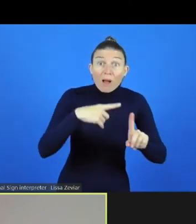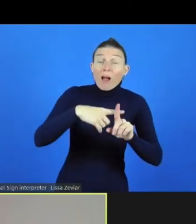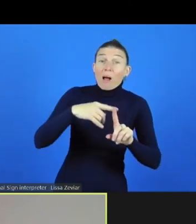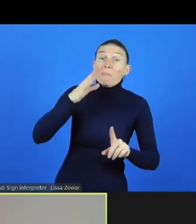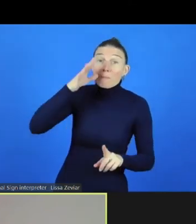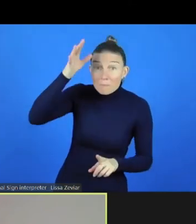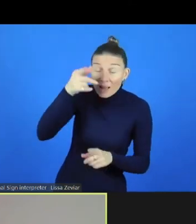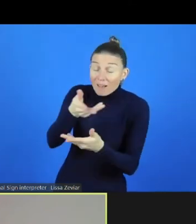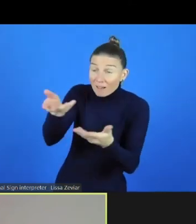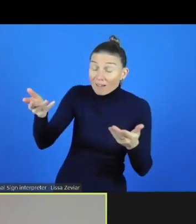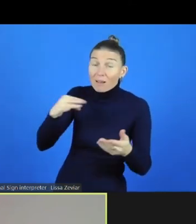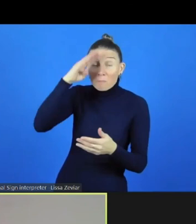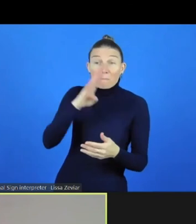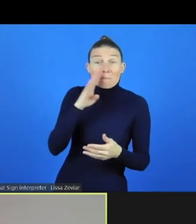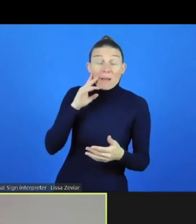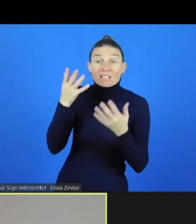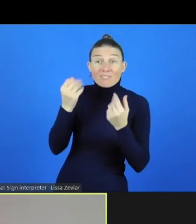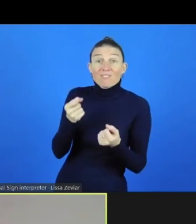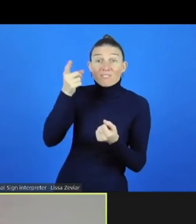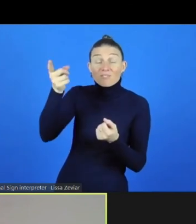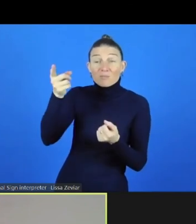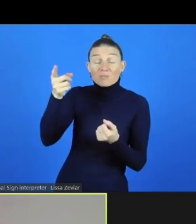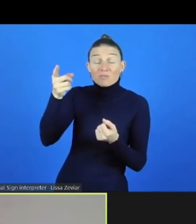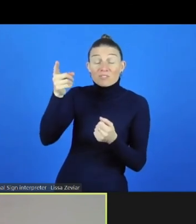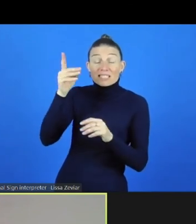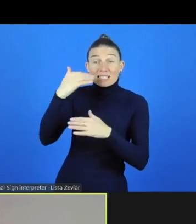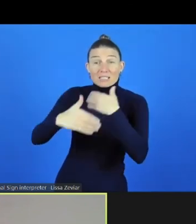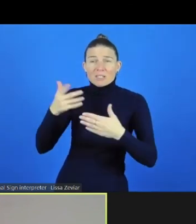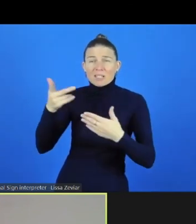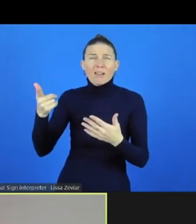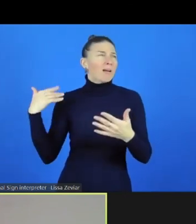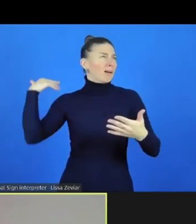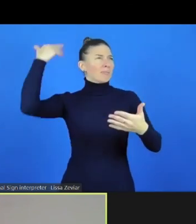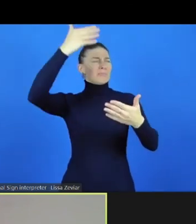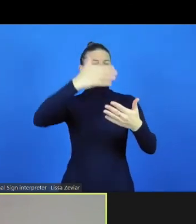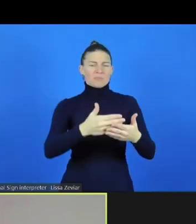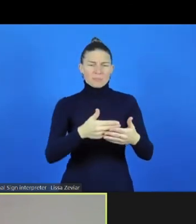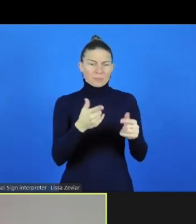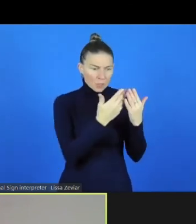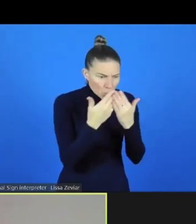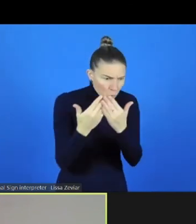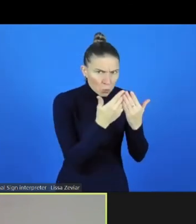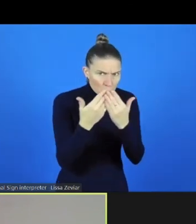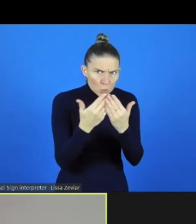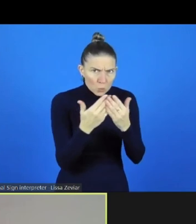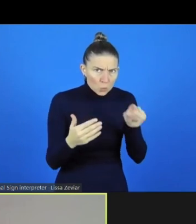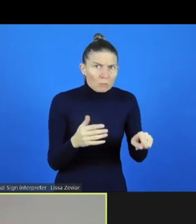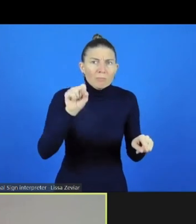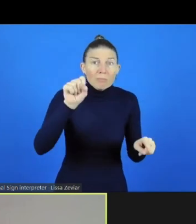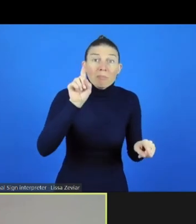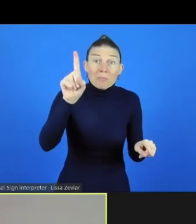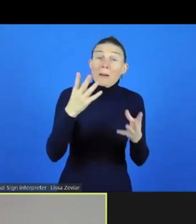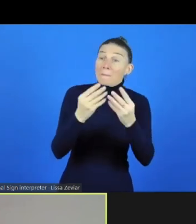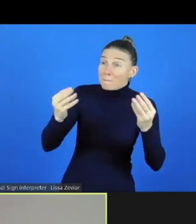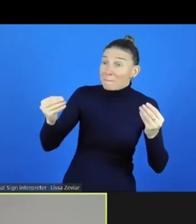disabilities. I think far too much of the conversation has actually been around the student experience without recognizing that so many parents also